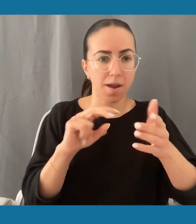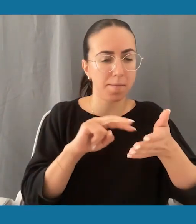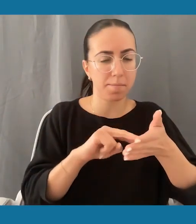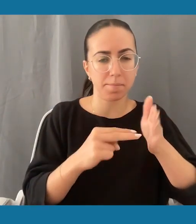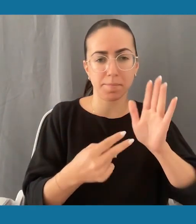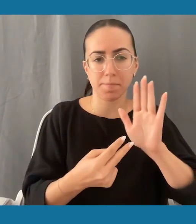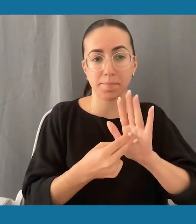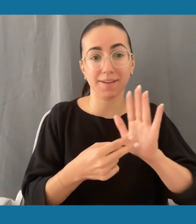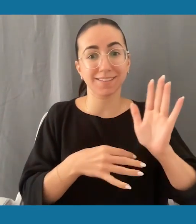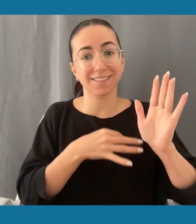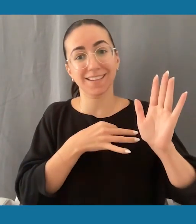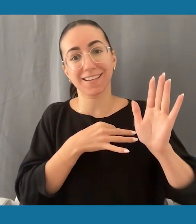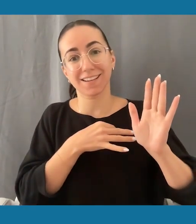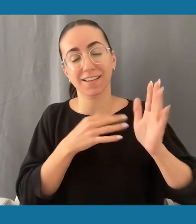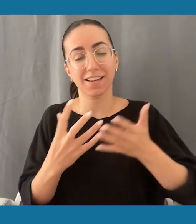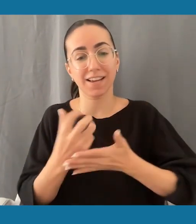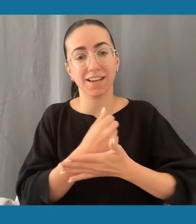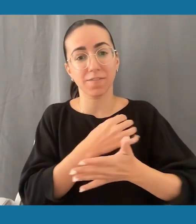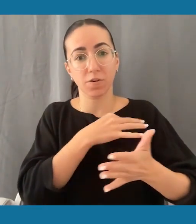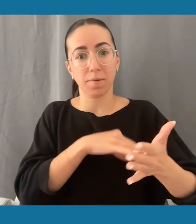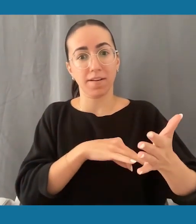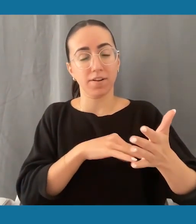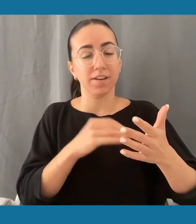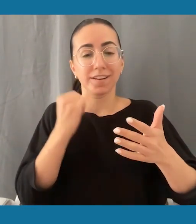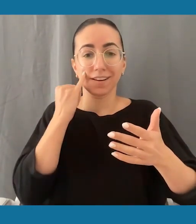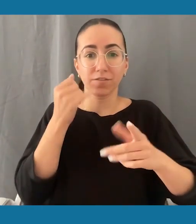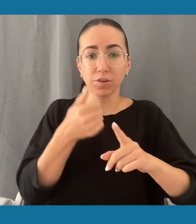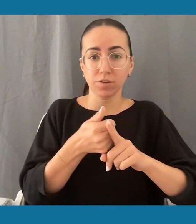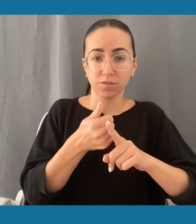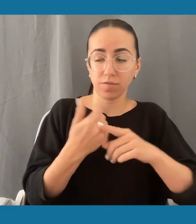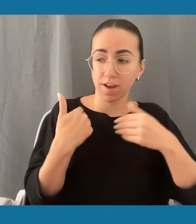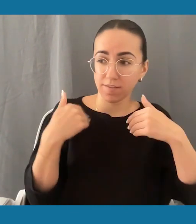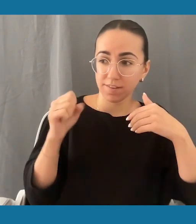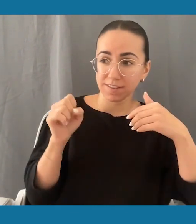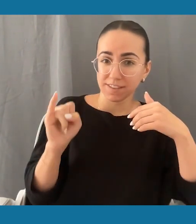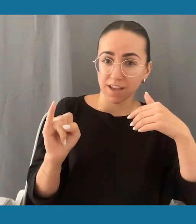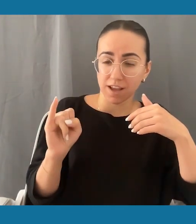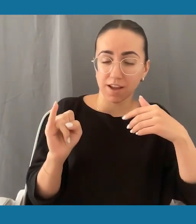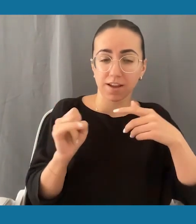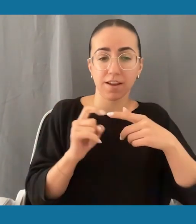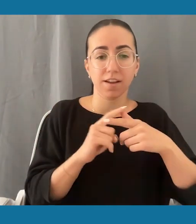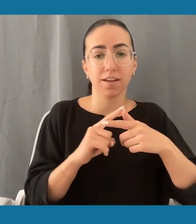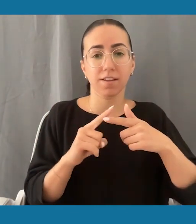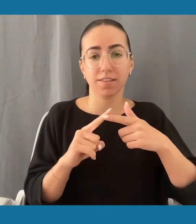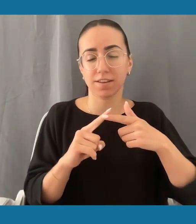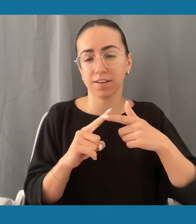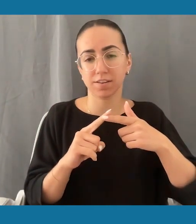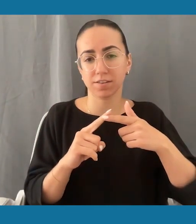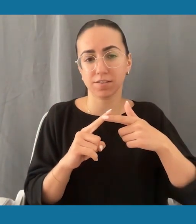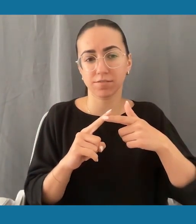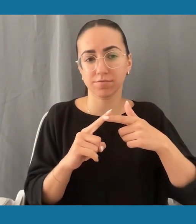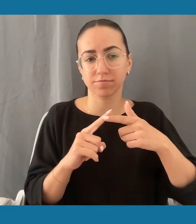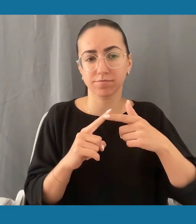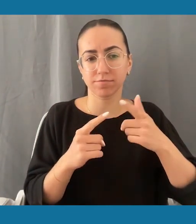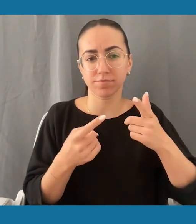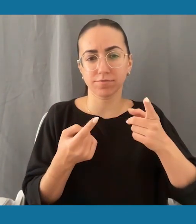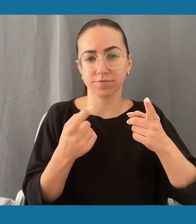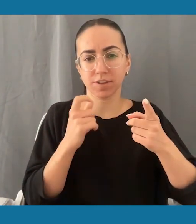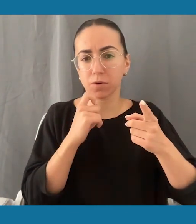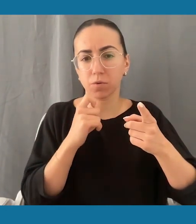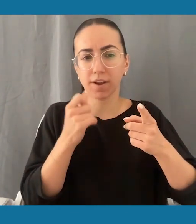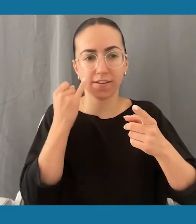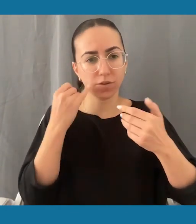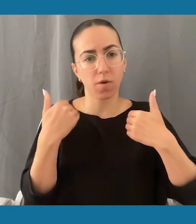are not equivalent to income for benefits purposes. So if you're on SSI, a distribution out of the special needs trust will not cause a reduction in